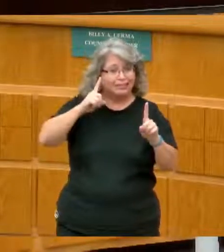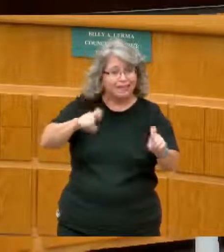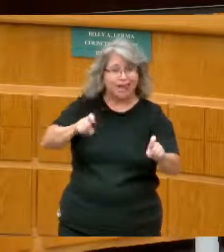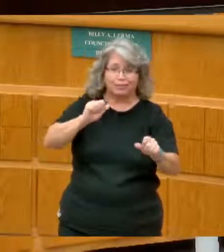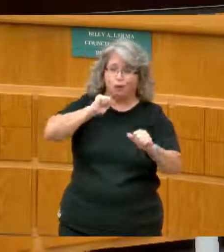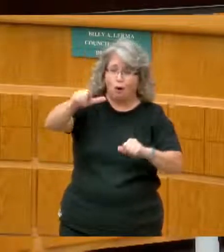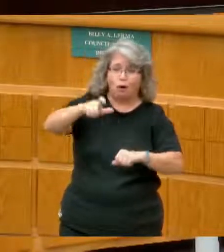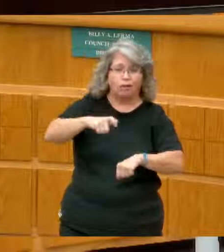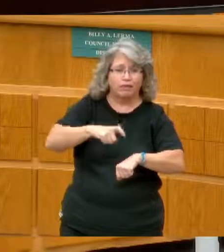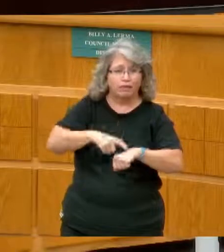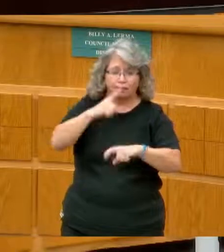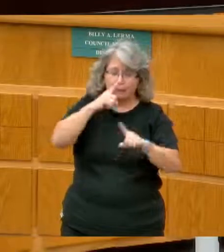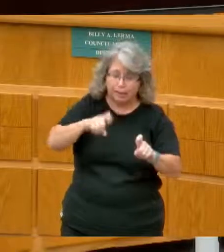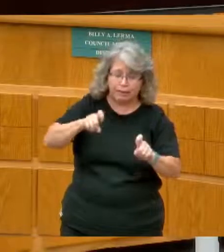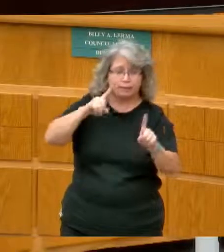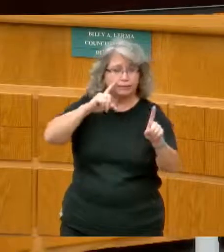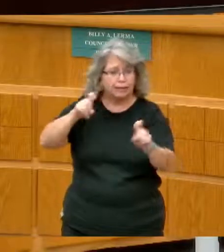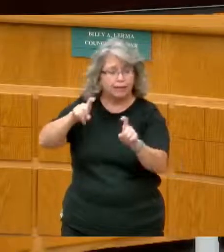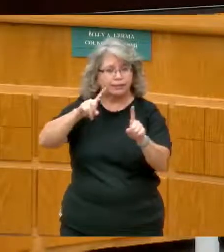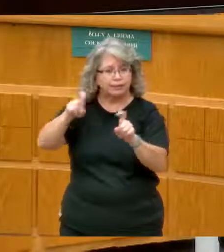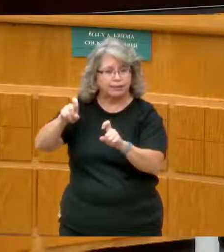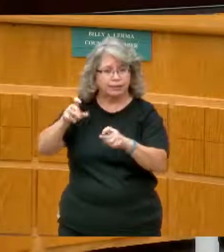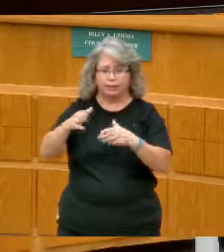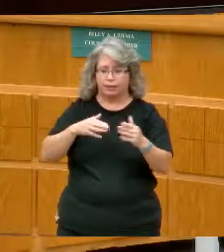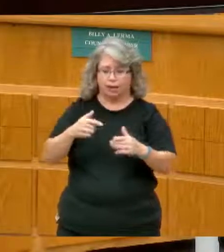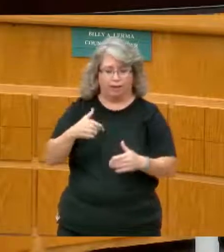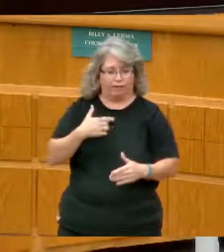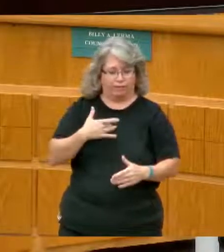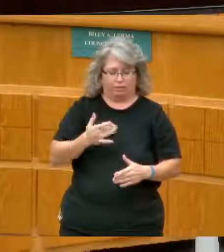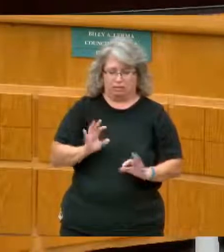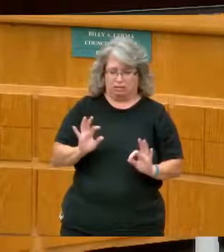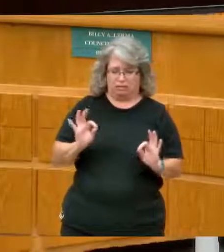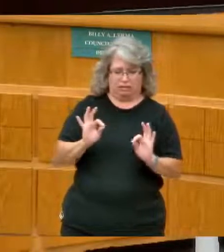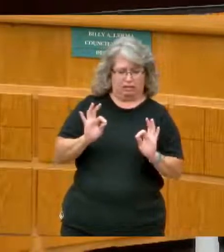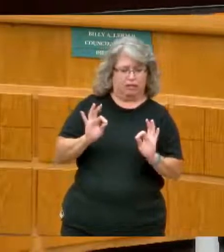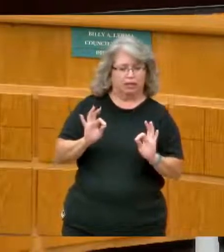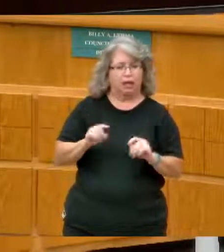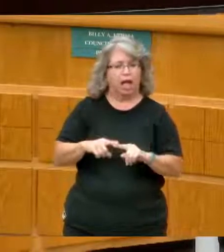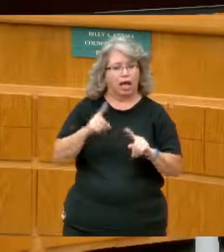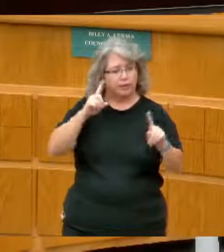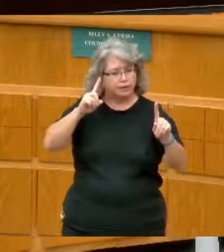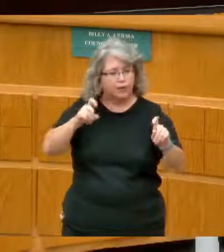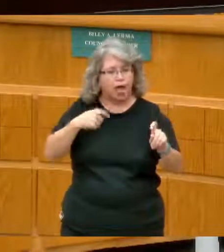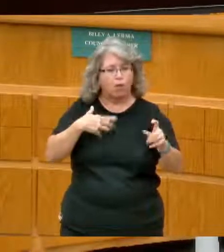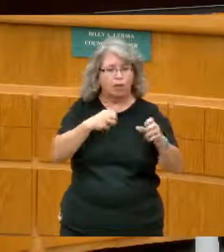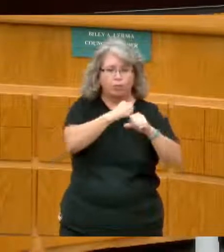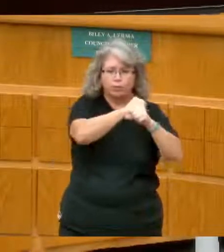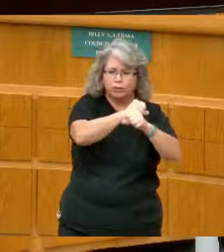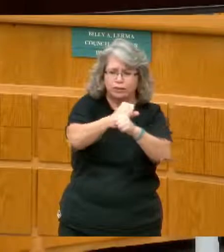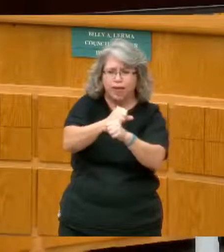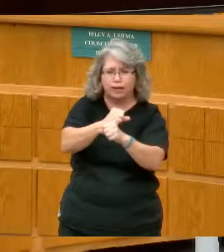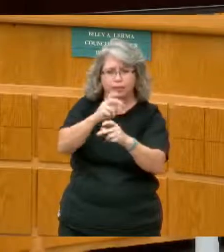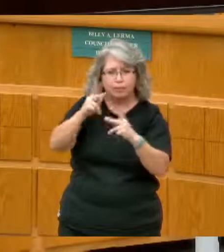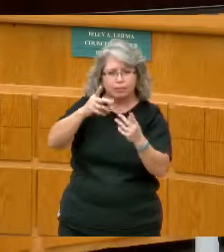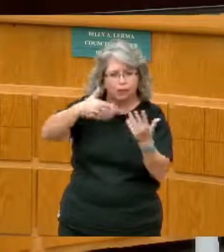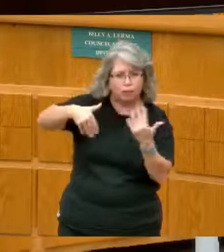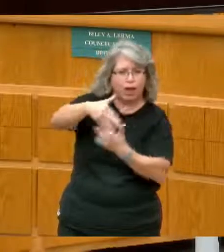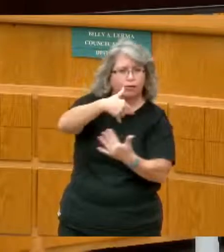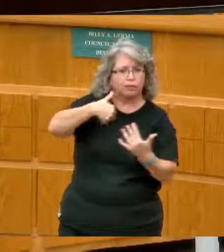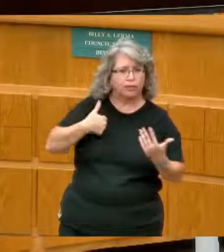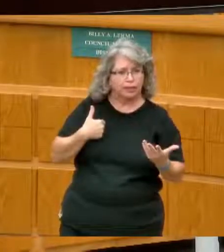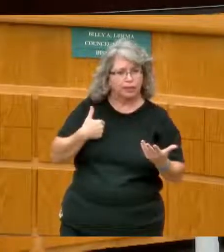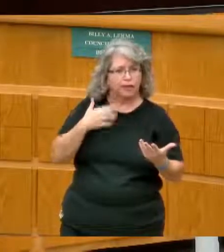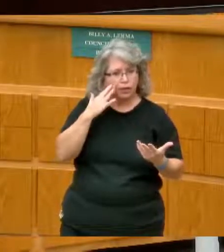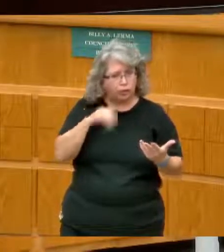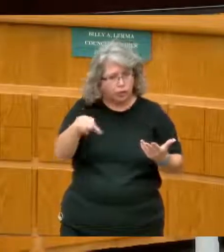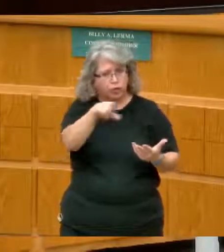my symptoms are slight, because I want to protect everybody around me, and I know you do too. So, what